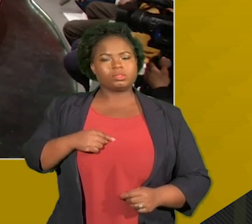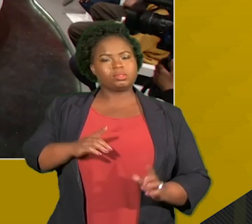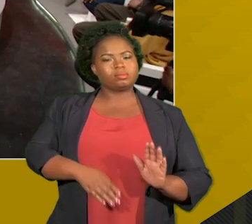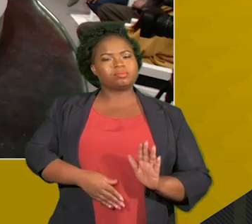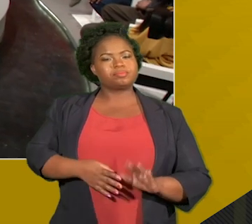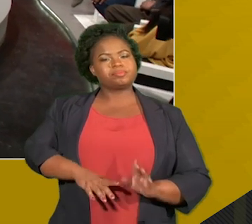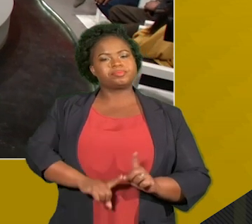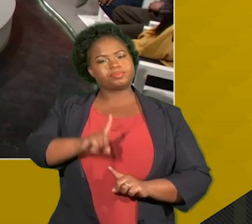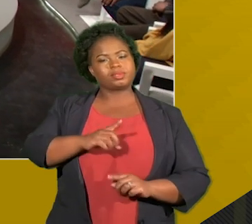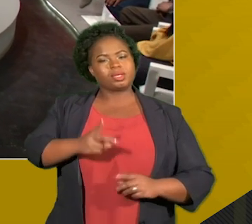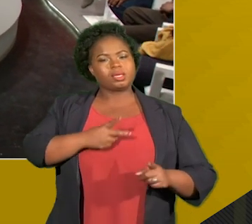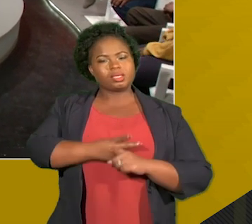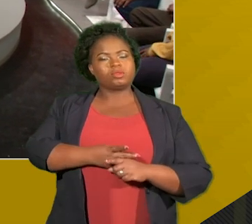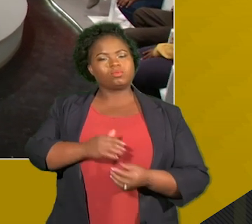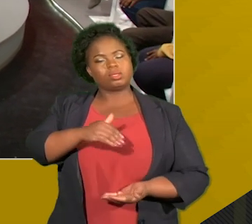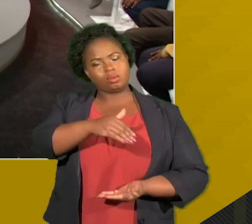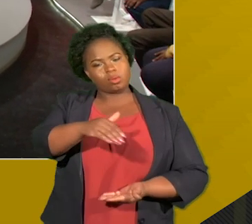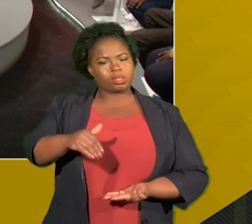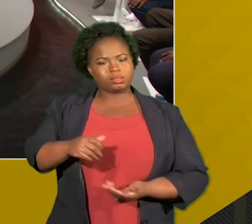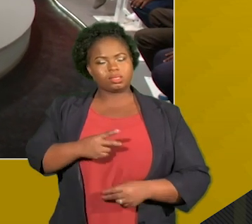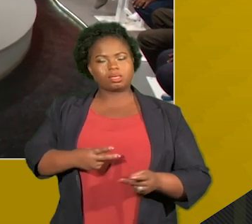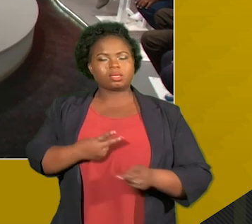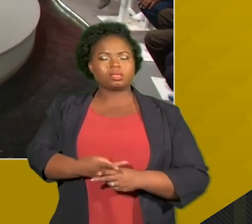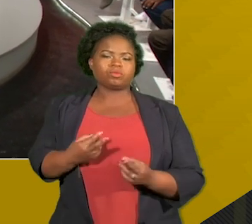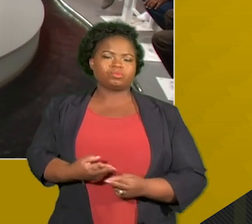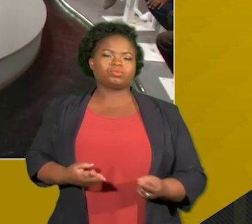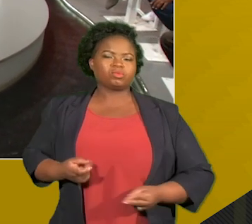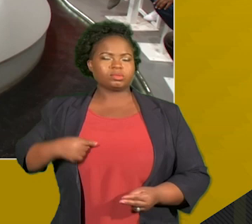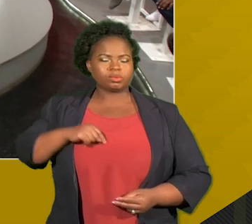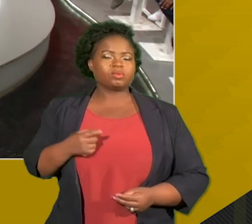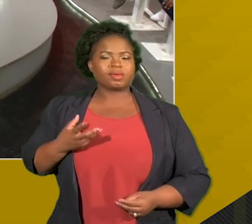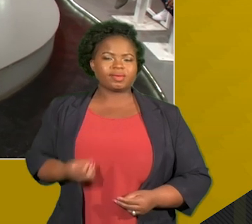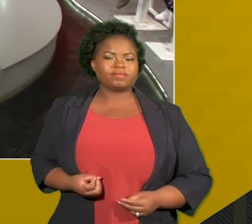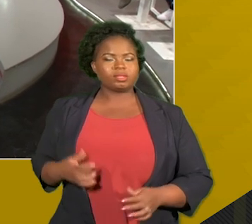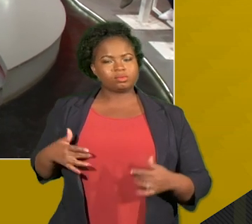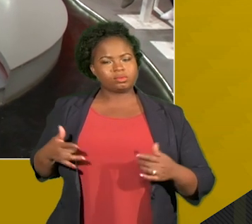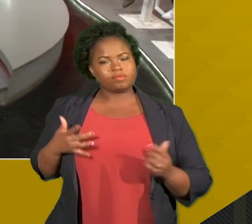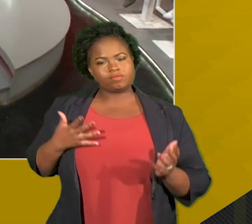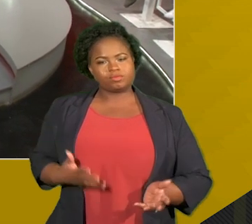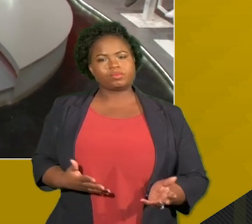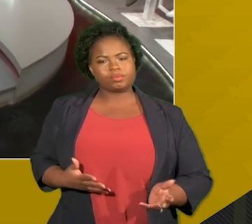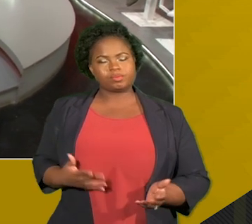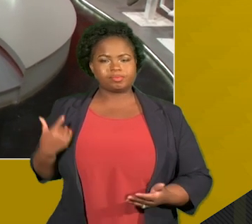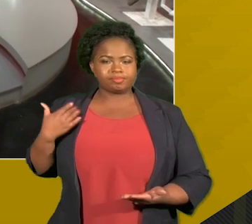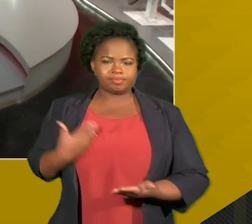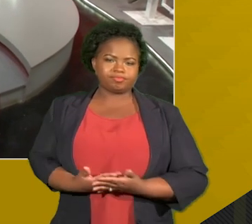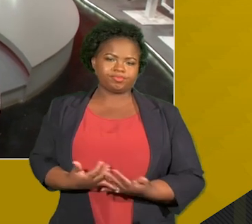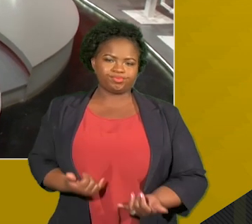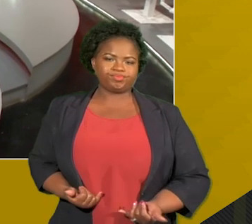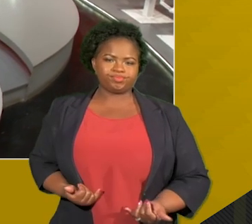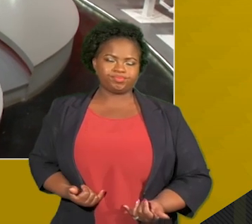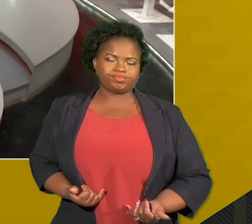part of a collective and we're pooling our resources. And that's basically how we've been able to survive thus far. You